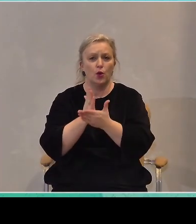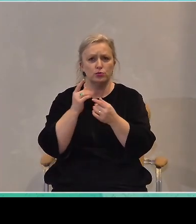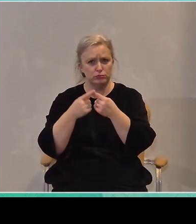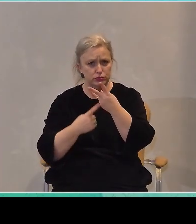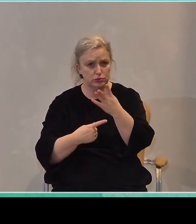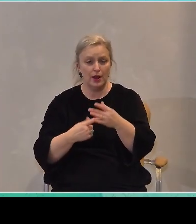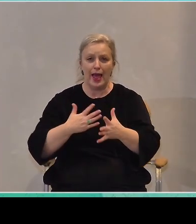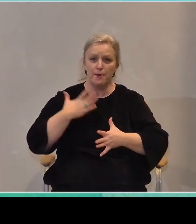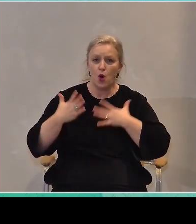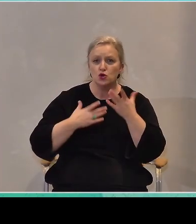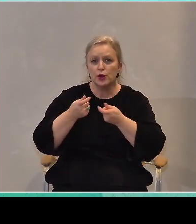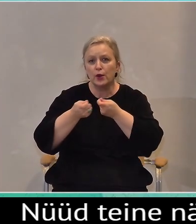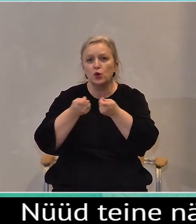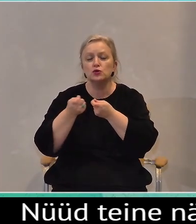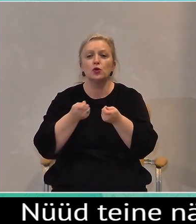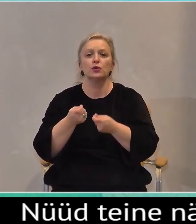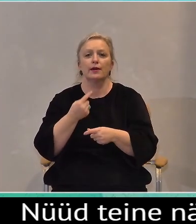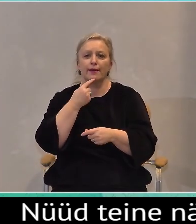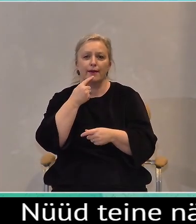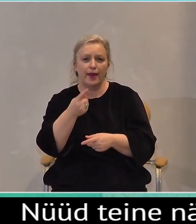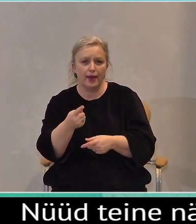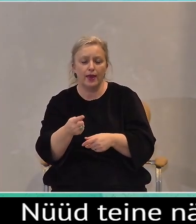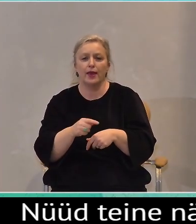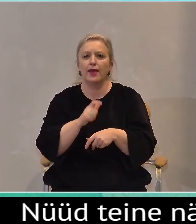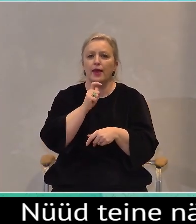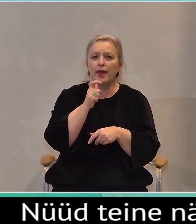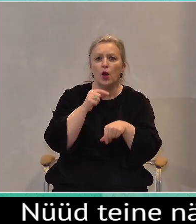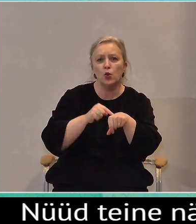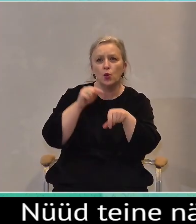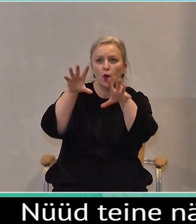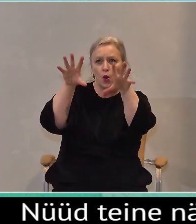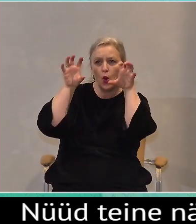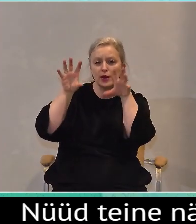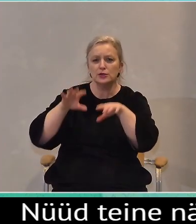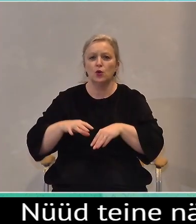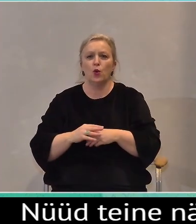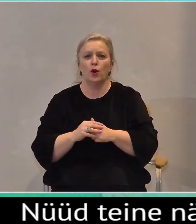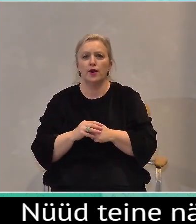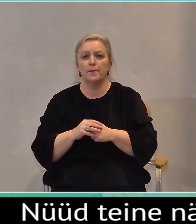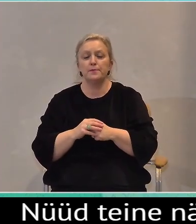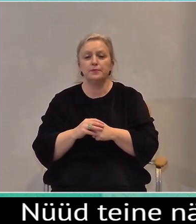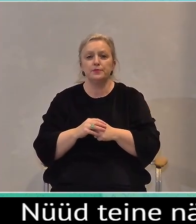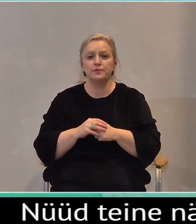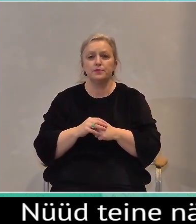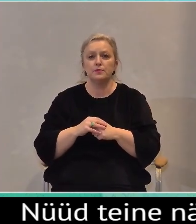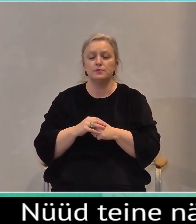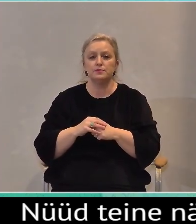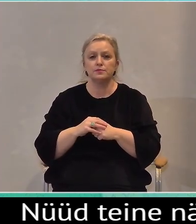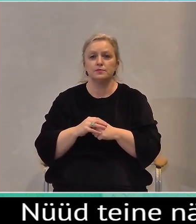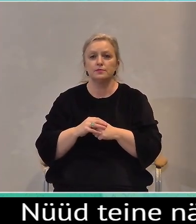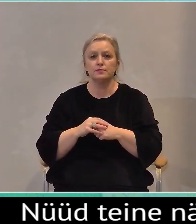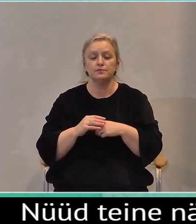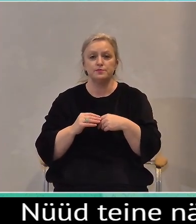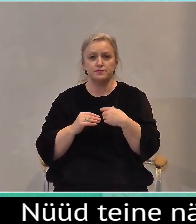in keeping our balance in walking, but also emotional regulation, language, speech, cognition.